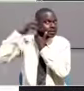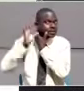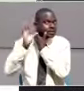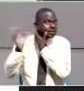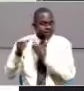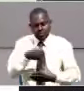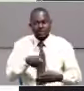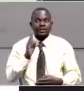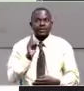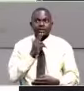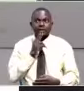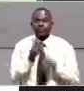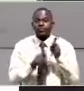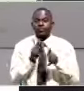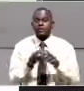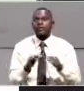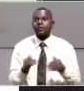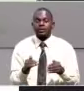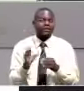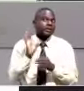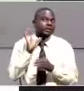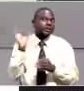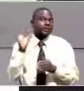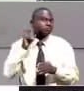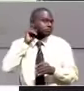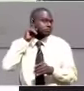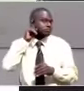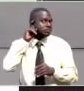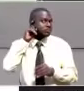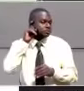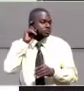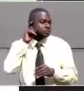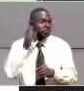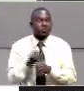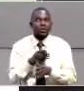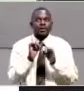deaf people where the normal hearing aids are not functioning anymore.